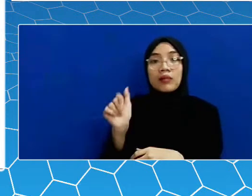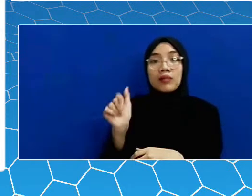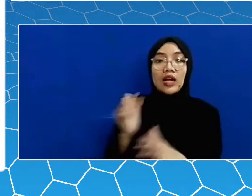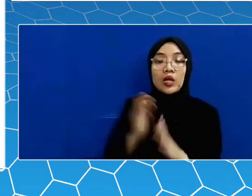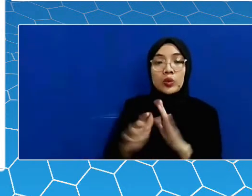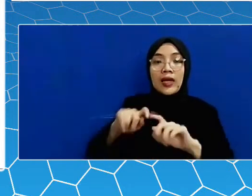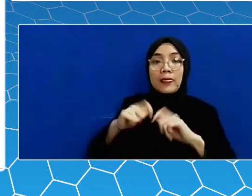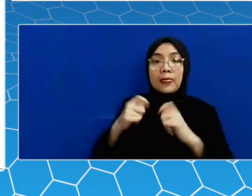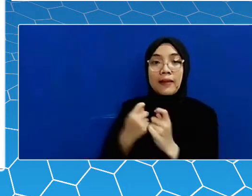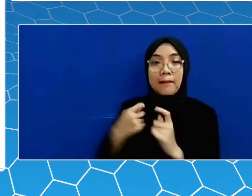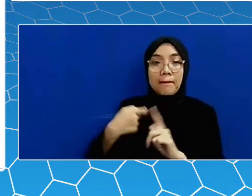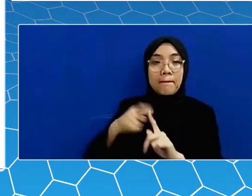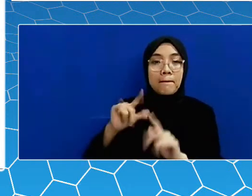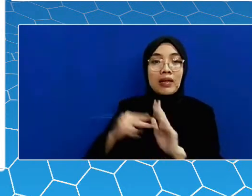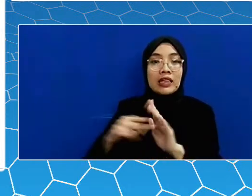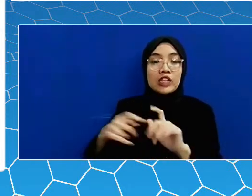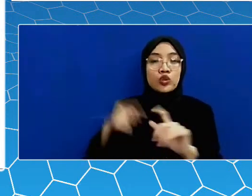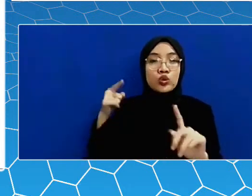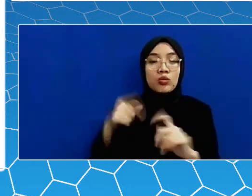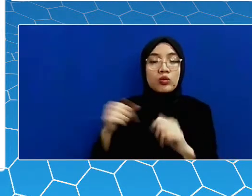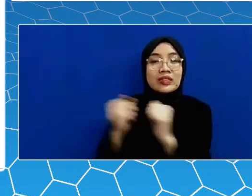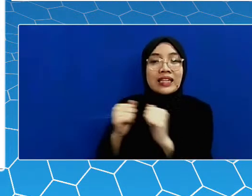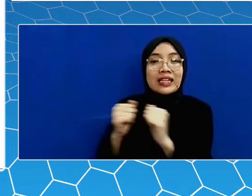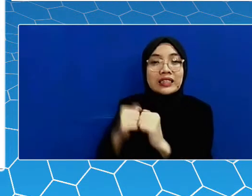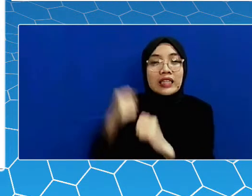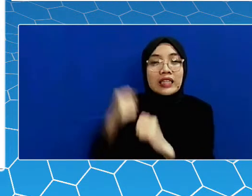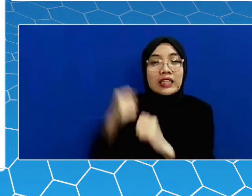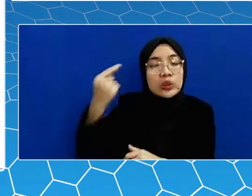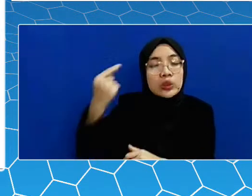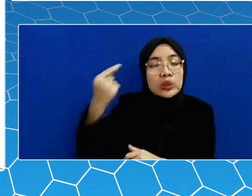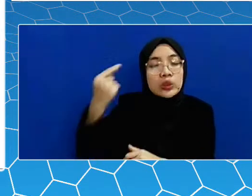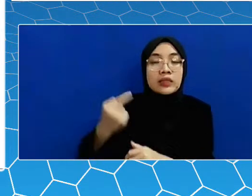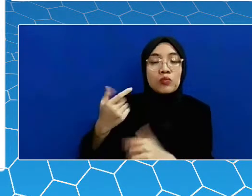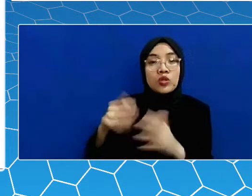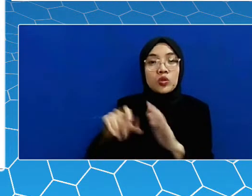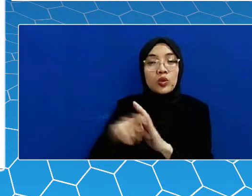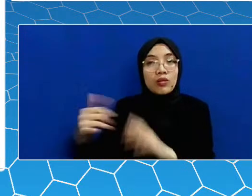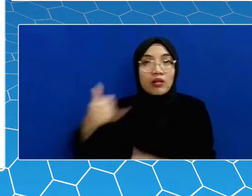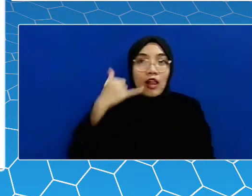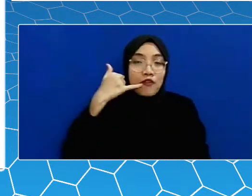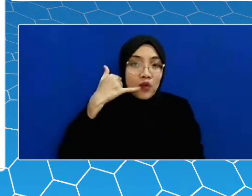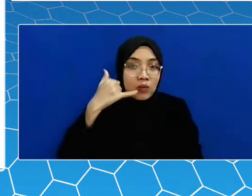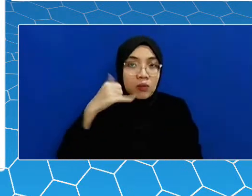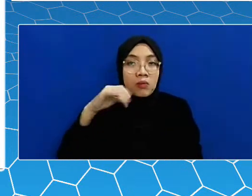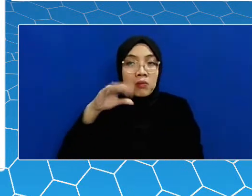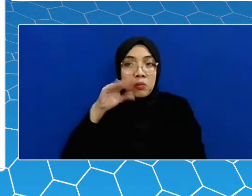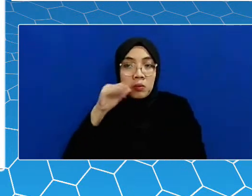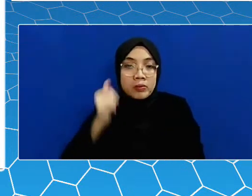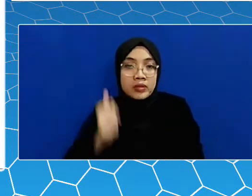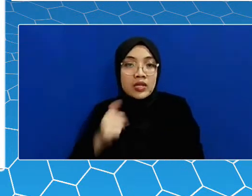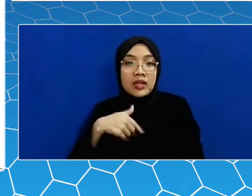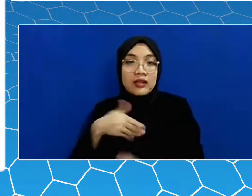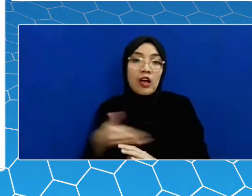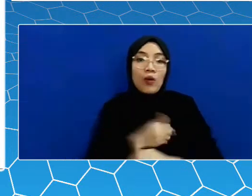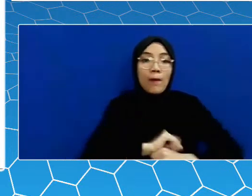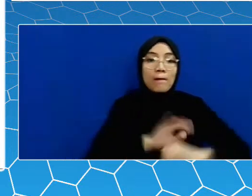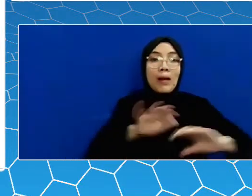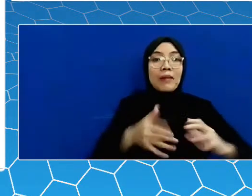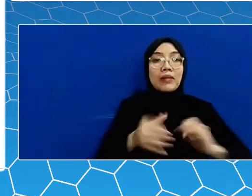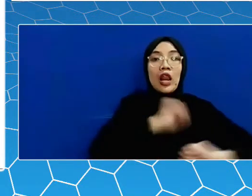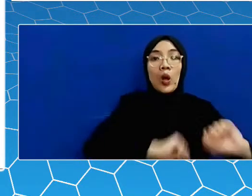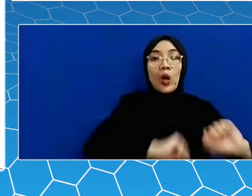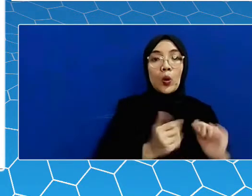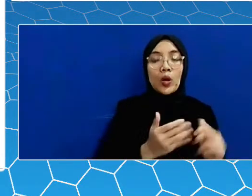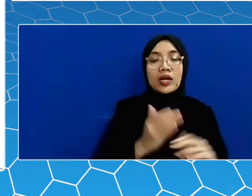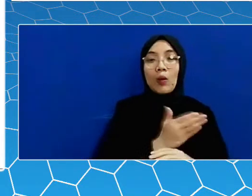mostly conducted over the phone at the time. So we started the study at the beginning of the pandemic in April 2020, or they were